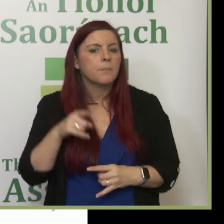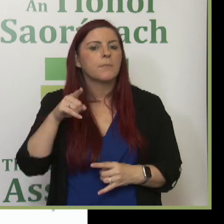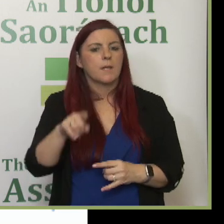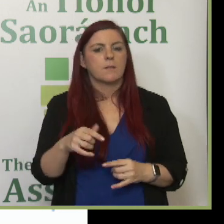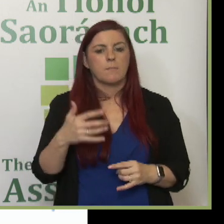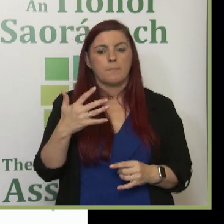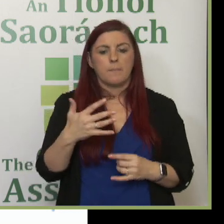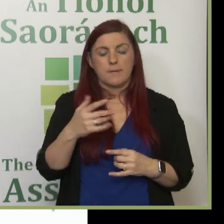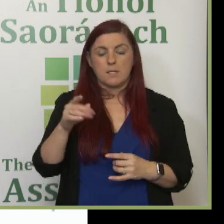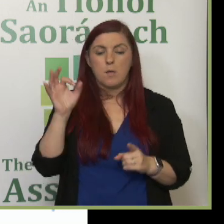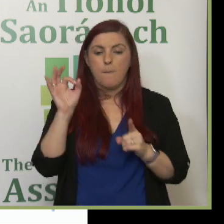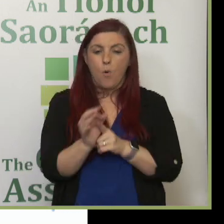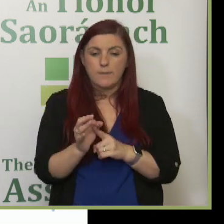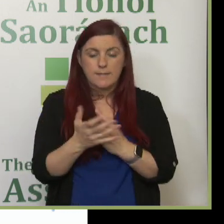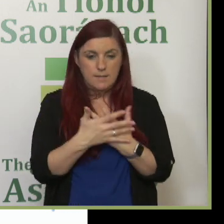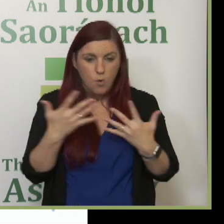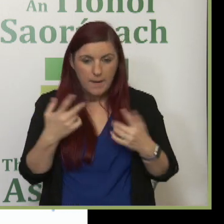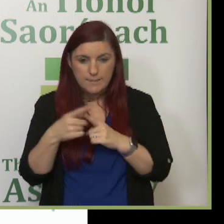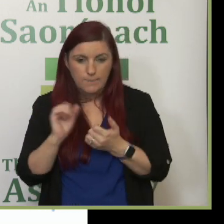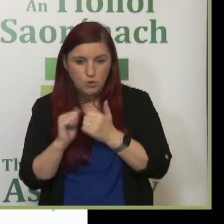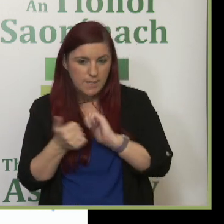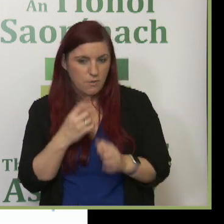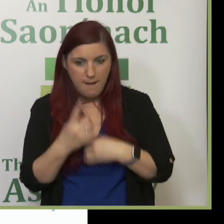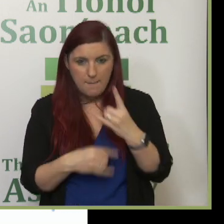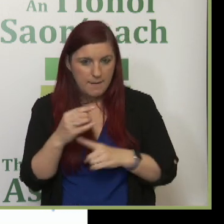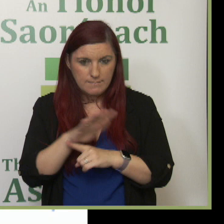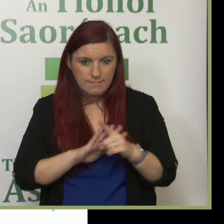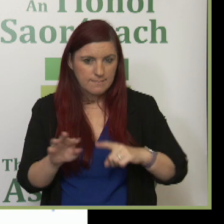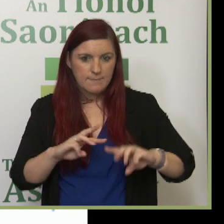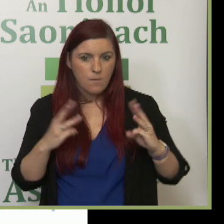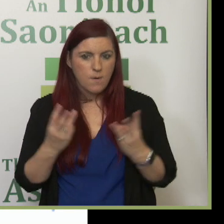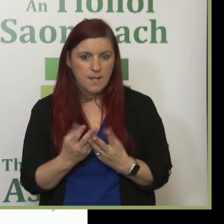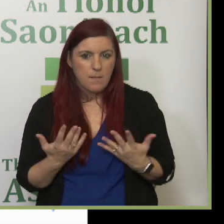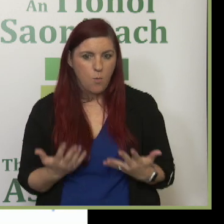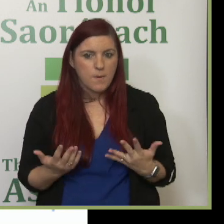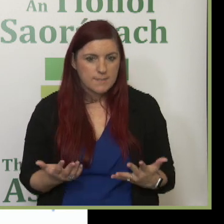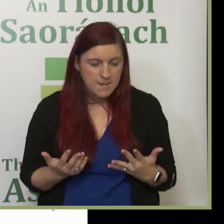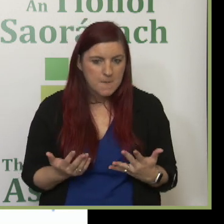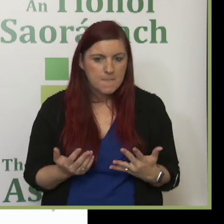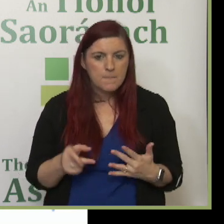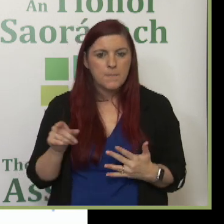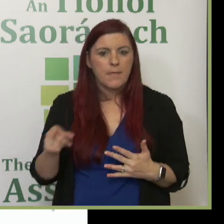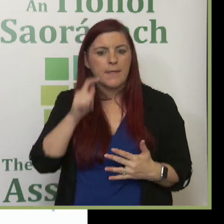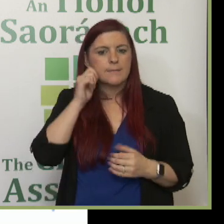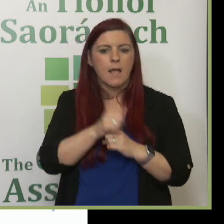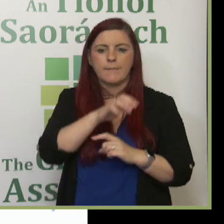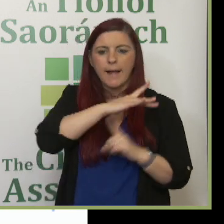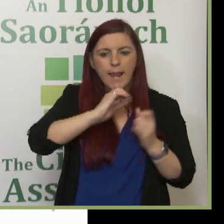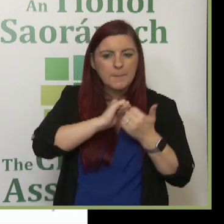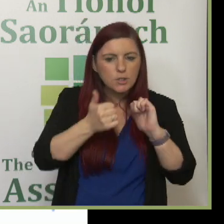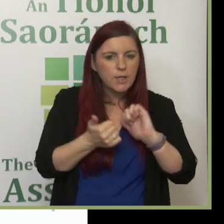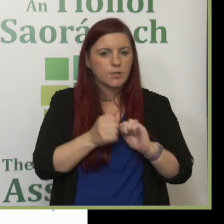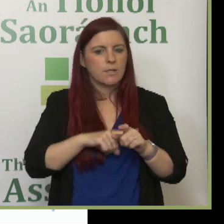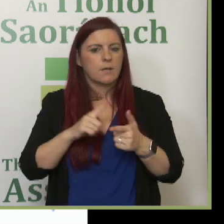we did with policymakers and experts in Europe looking at the things that are likely to impact on drug use over the next 10 years. And it was things like climate change and